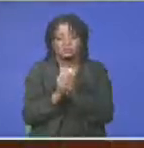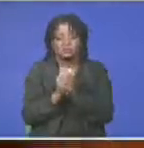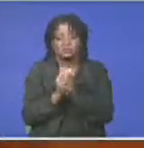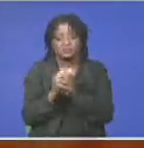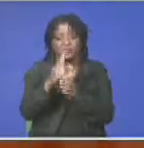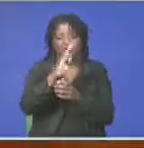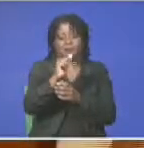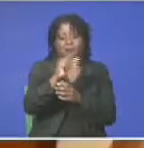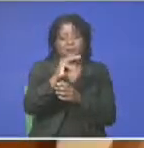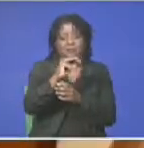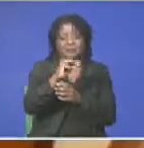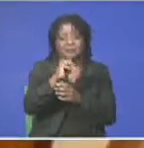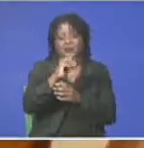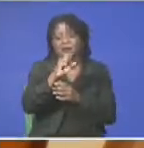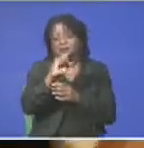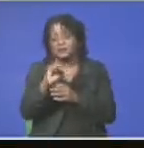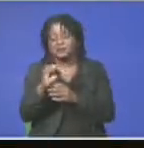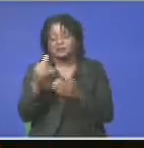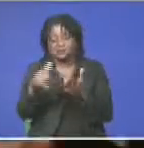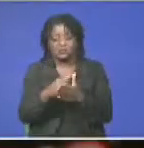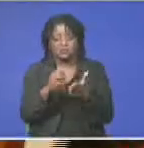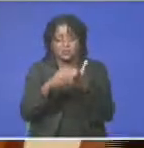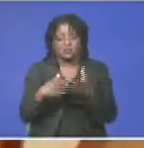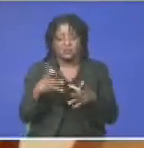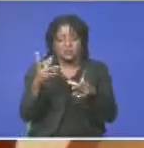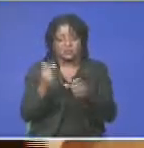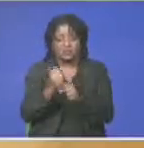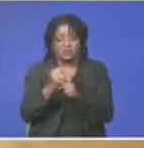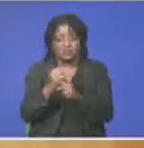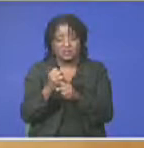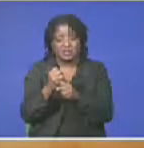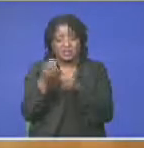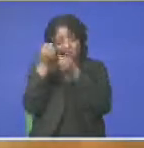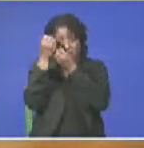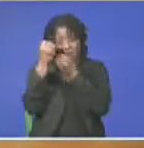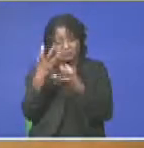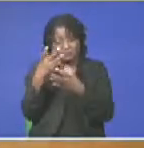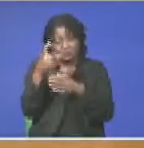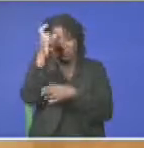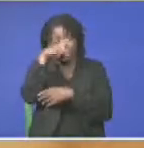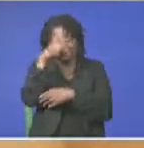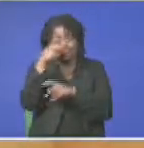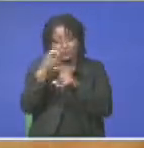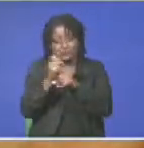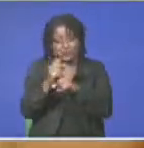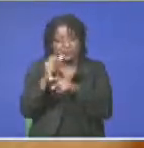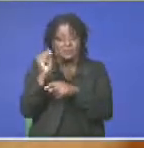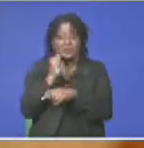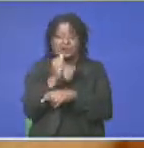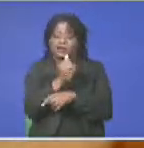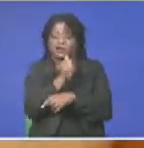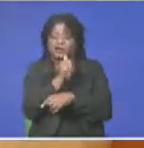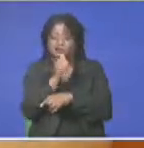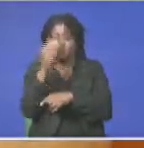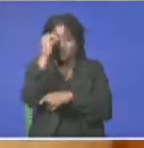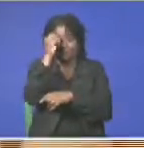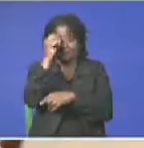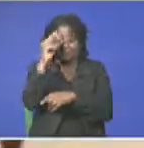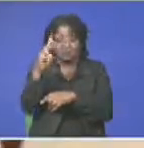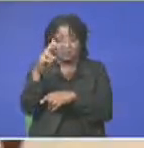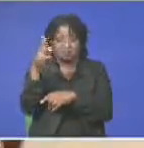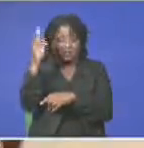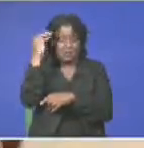Well, BAMSI new students getting nuggets of wisdom from Agriculture Minister the Honorable Michael Pintard. He told them about the important